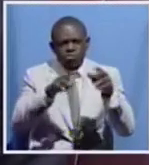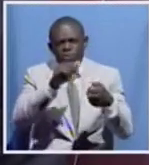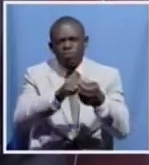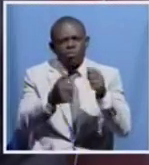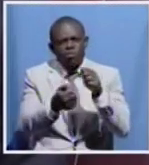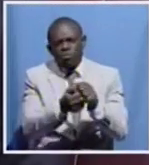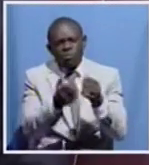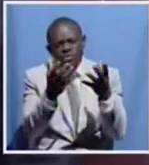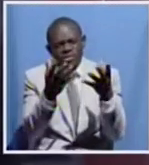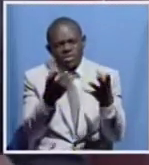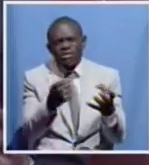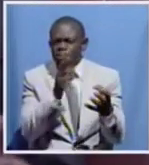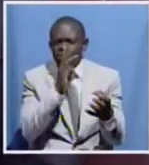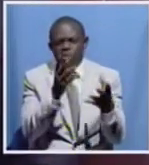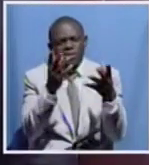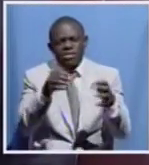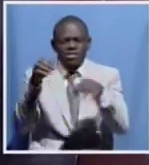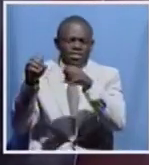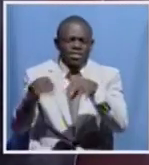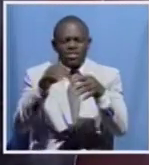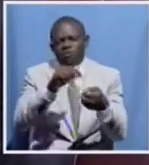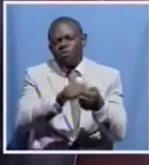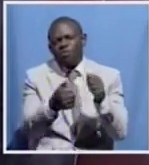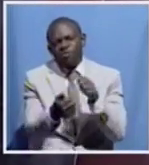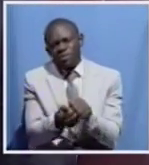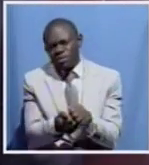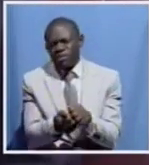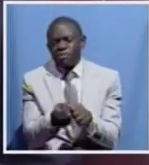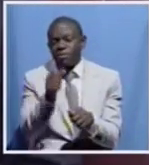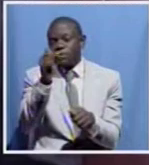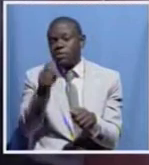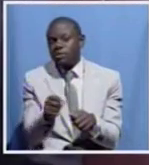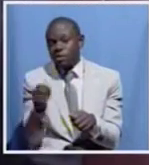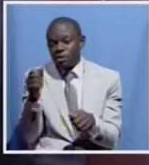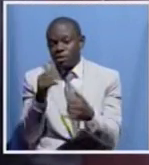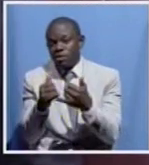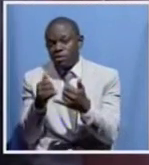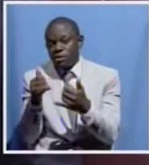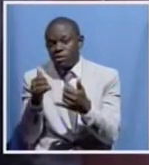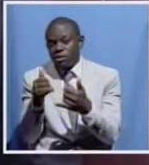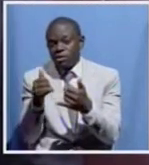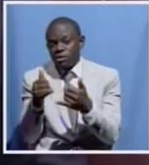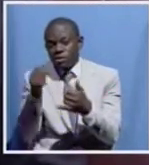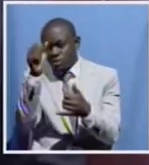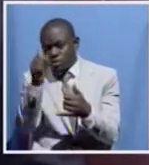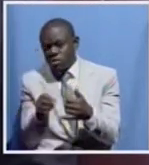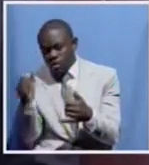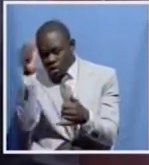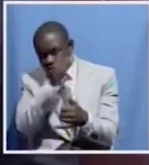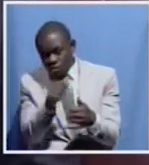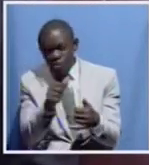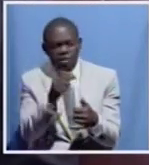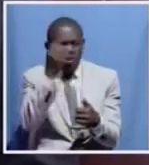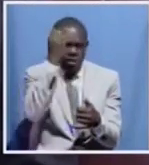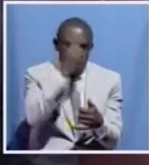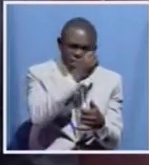about Southern Africa, you are talking about Italy, you are talking about India. There is all these climatic changes that are affecting